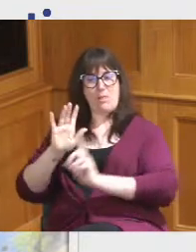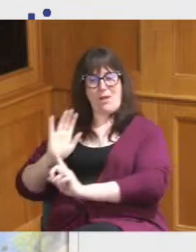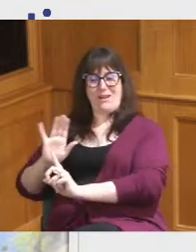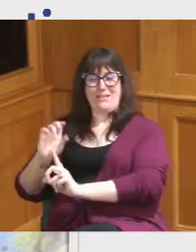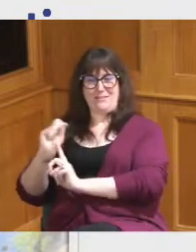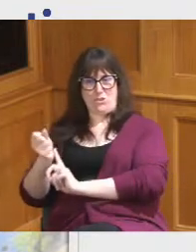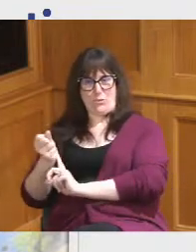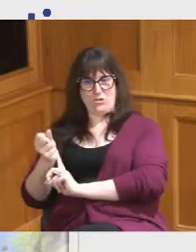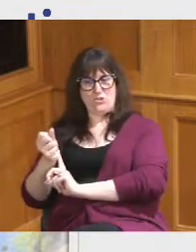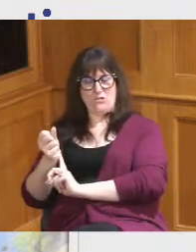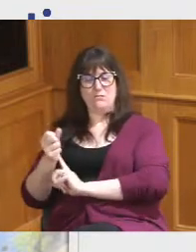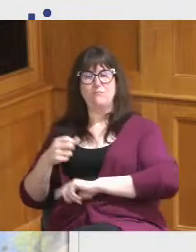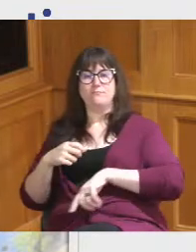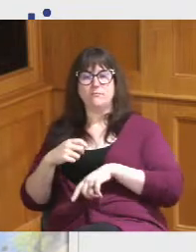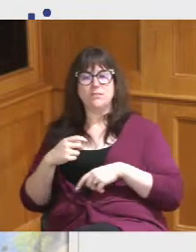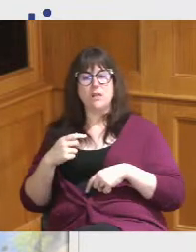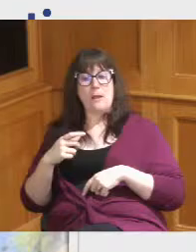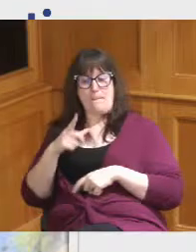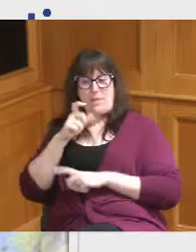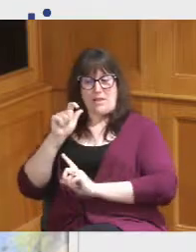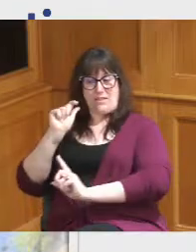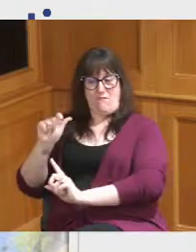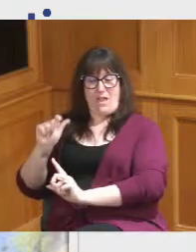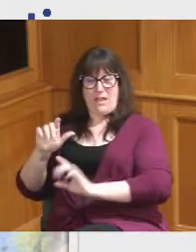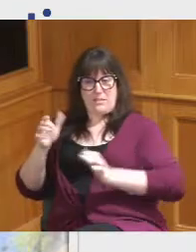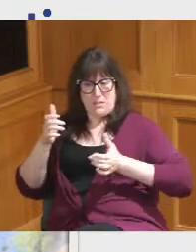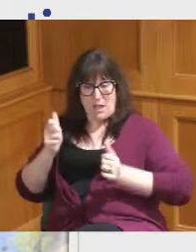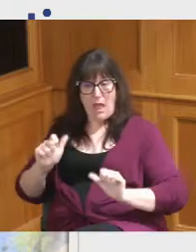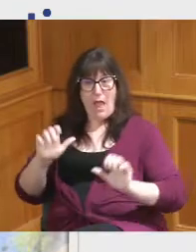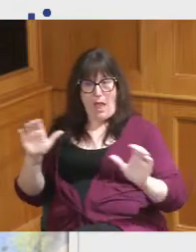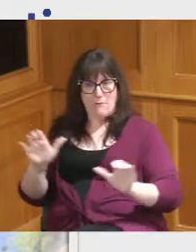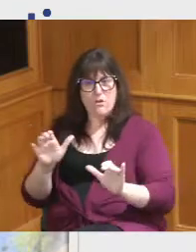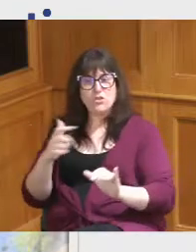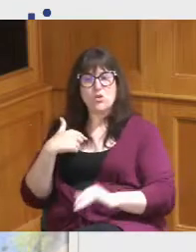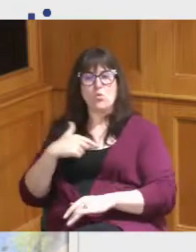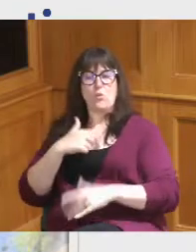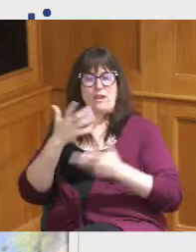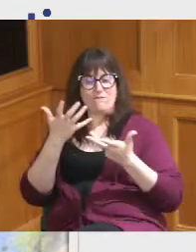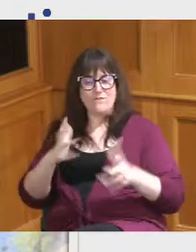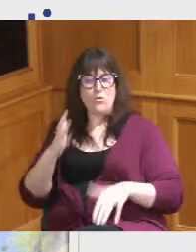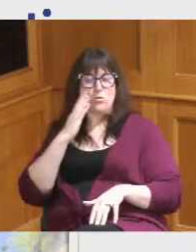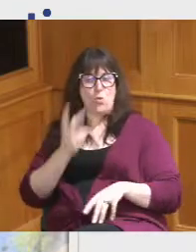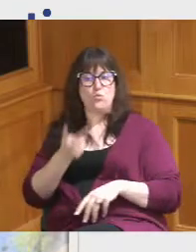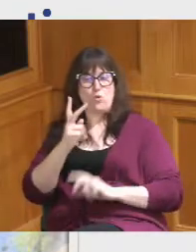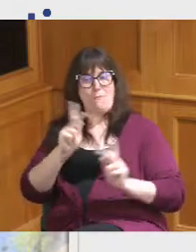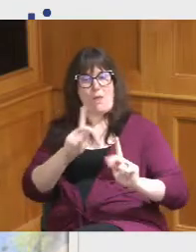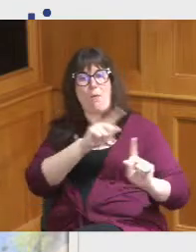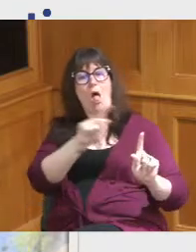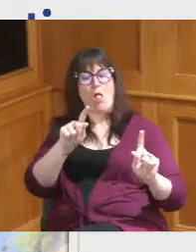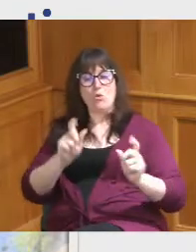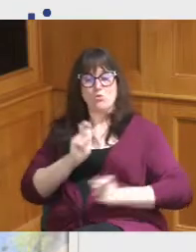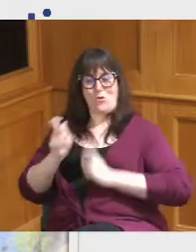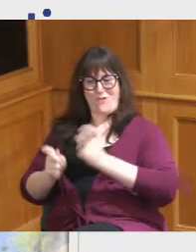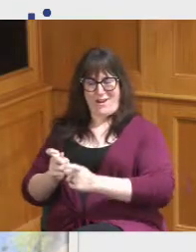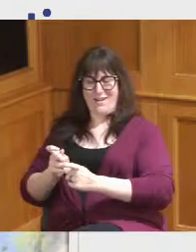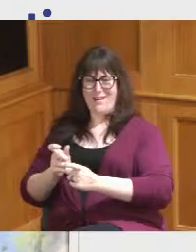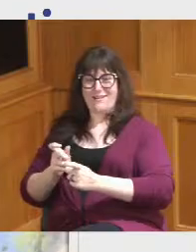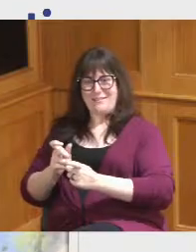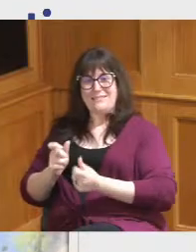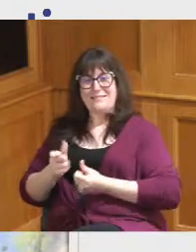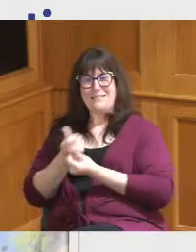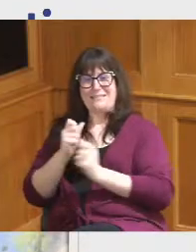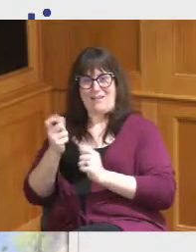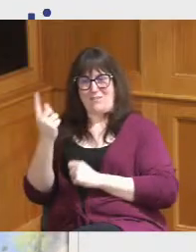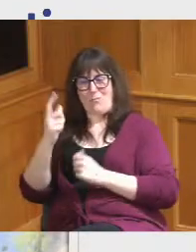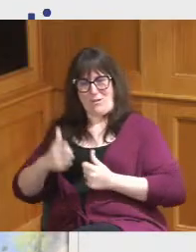our efforts, we know of 2 people who became living donors and 2 lives were saved. Living donation can significantly